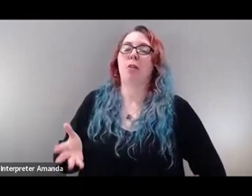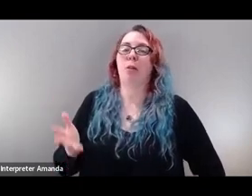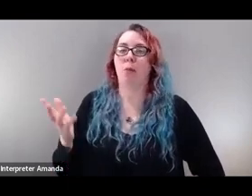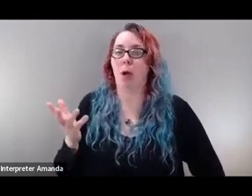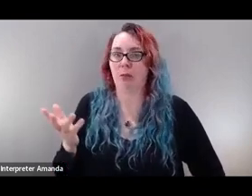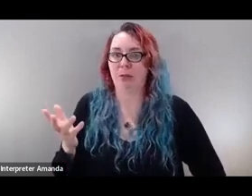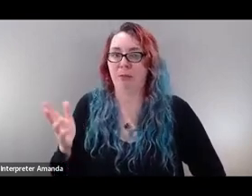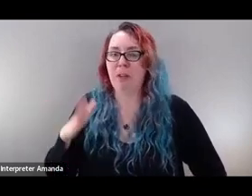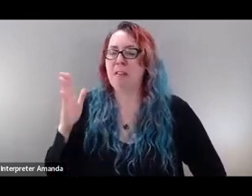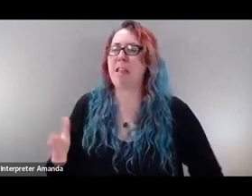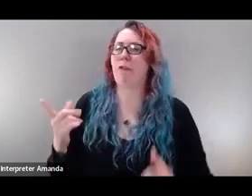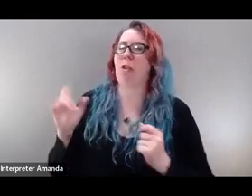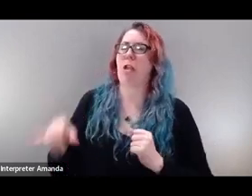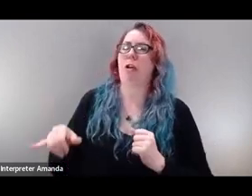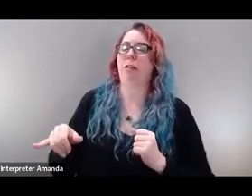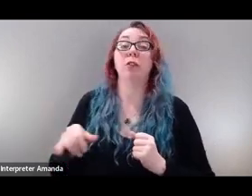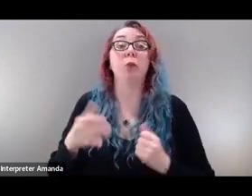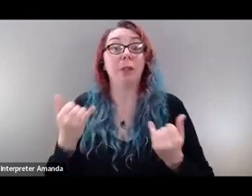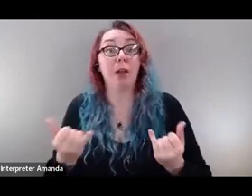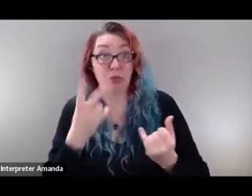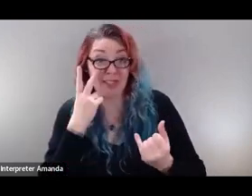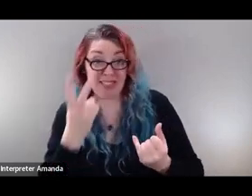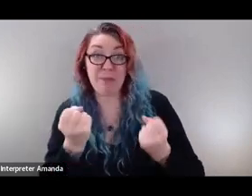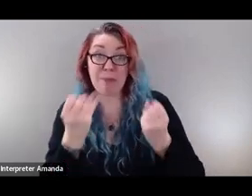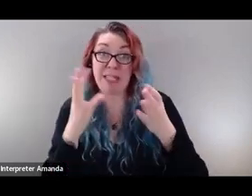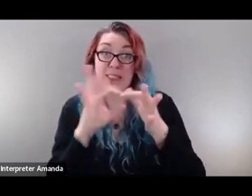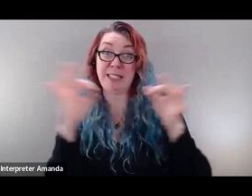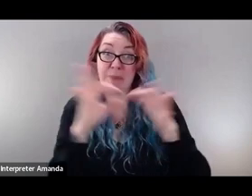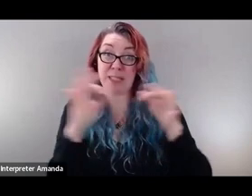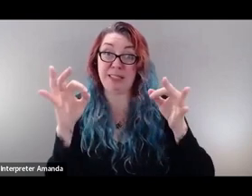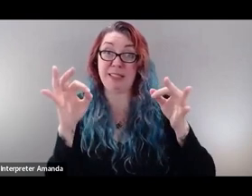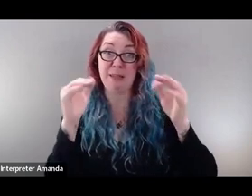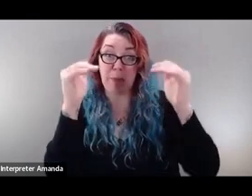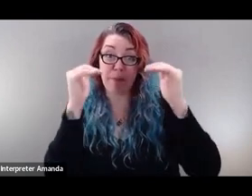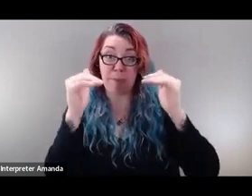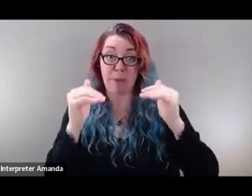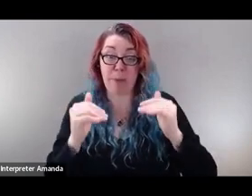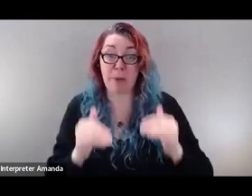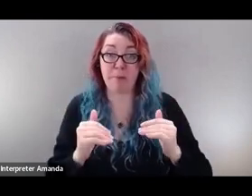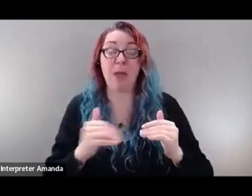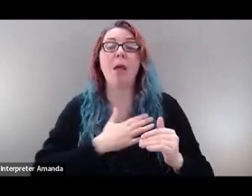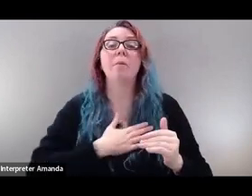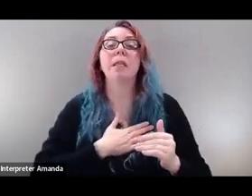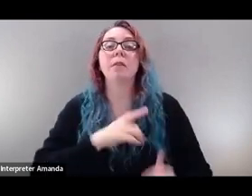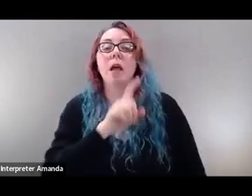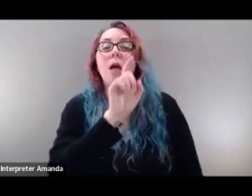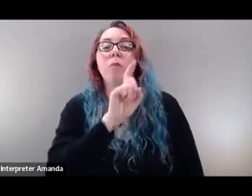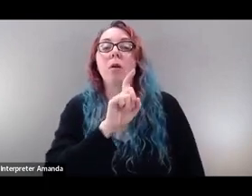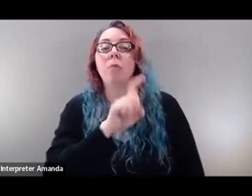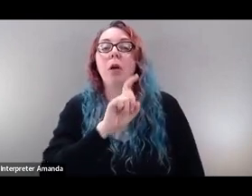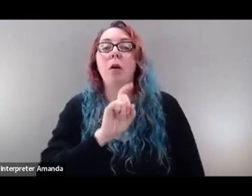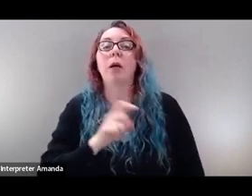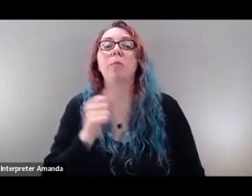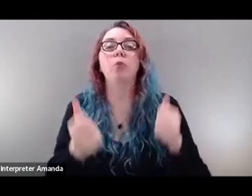a few statements. Please select the ones that corresponds to your experience. And I'll leave that up for a low